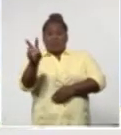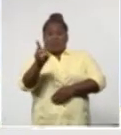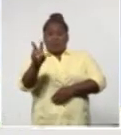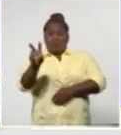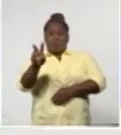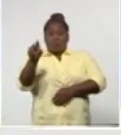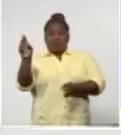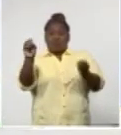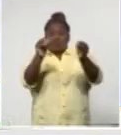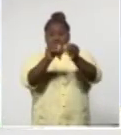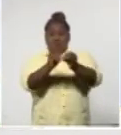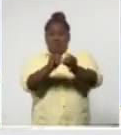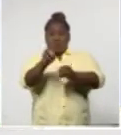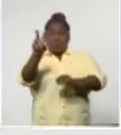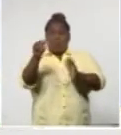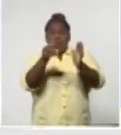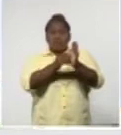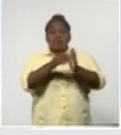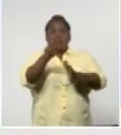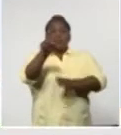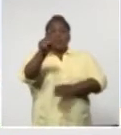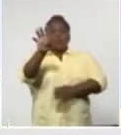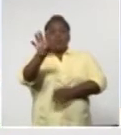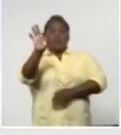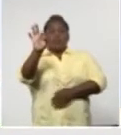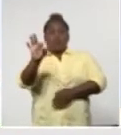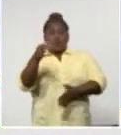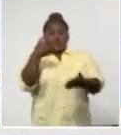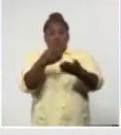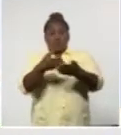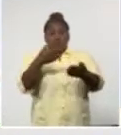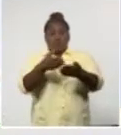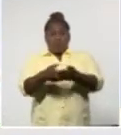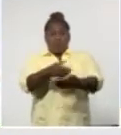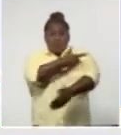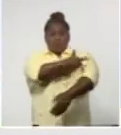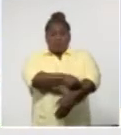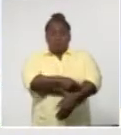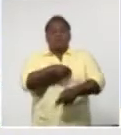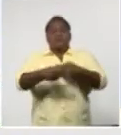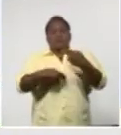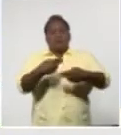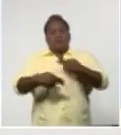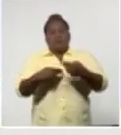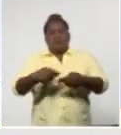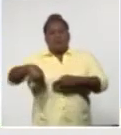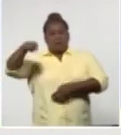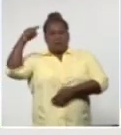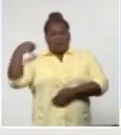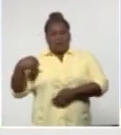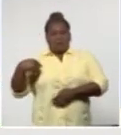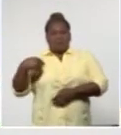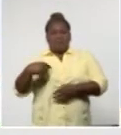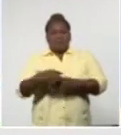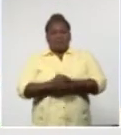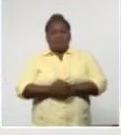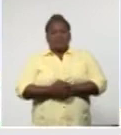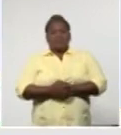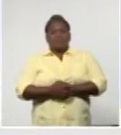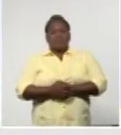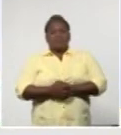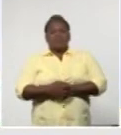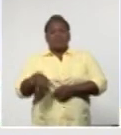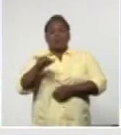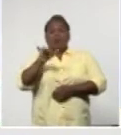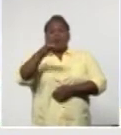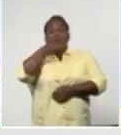Hospital's Laboratory, 322. And this makes a total of 2,148 samples